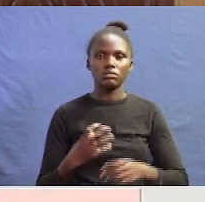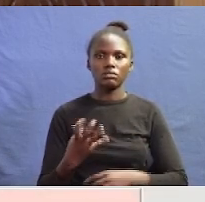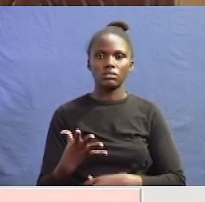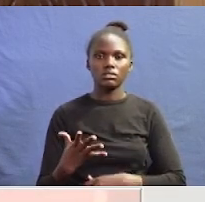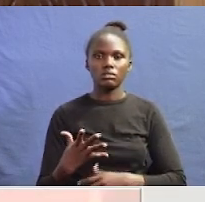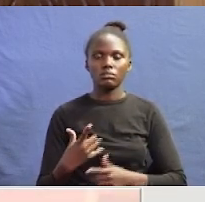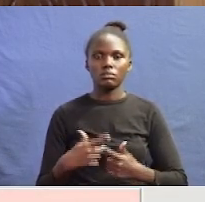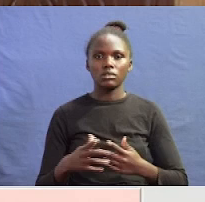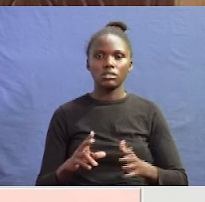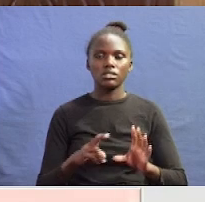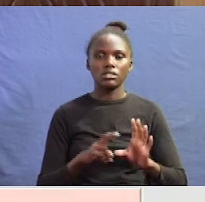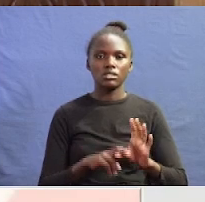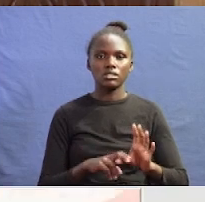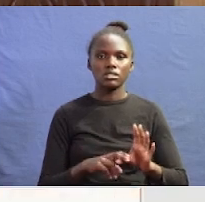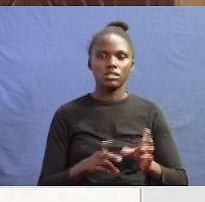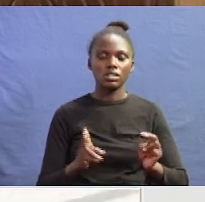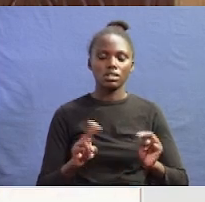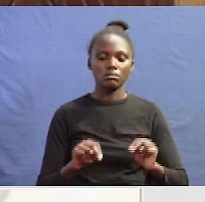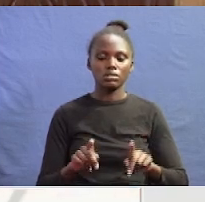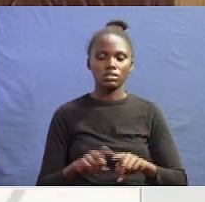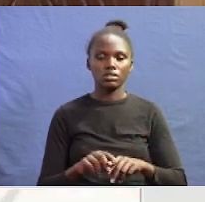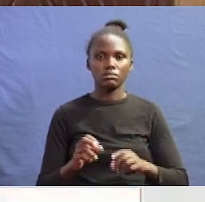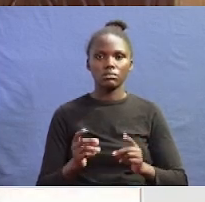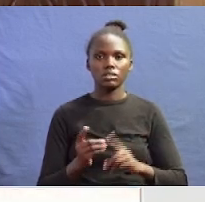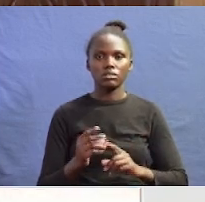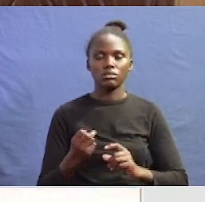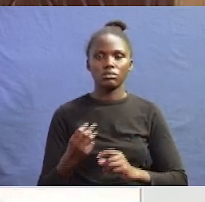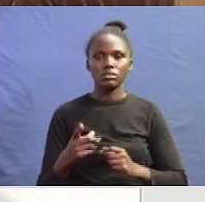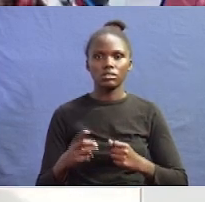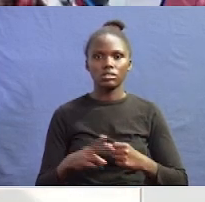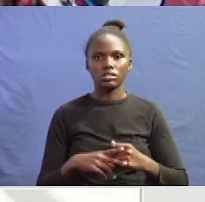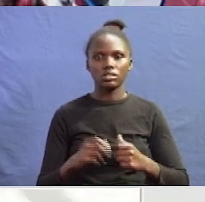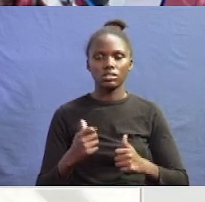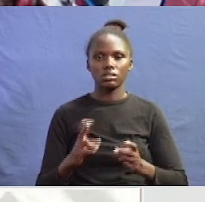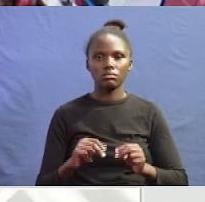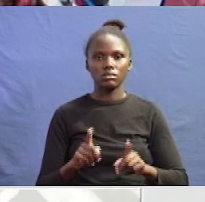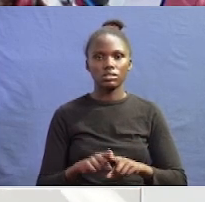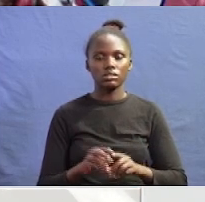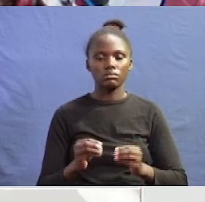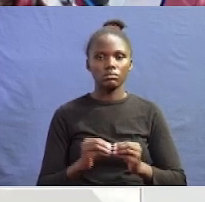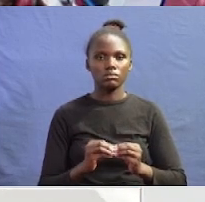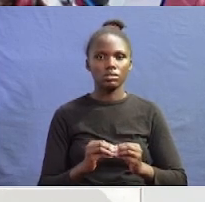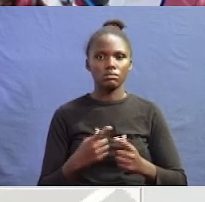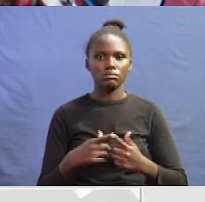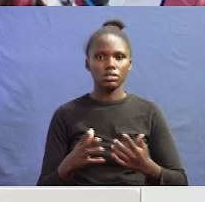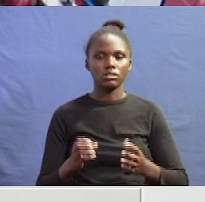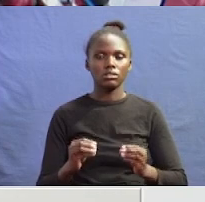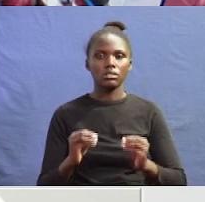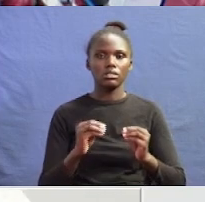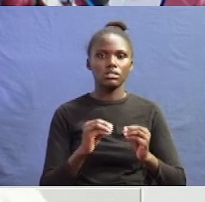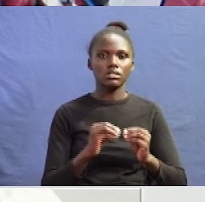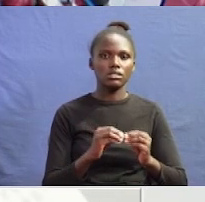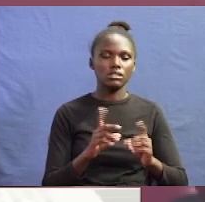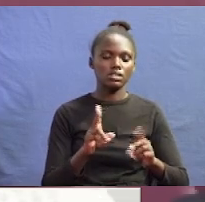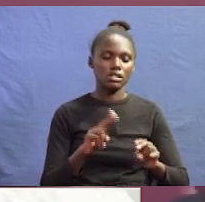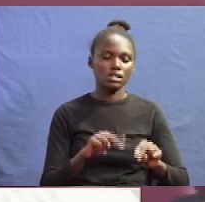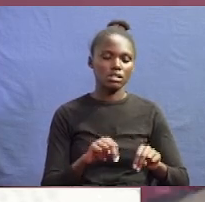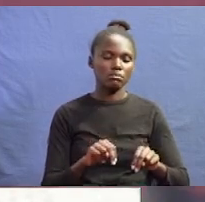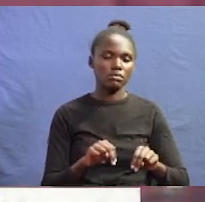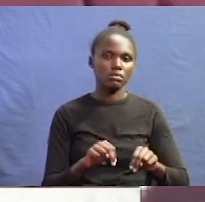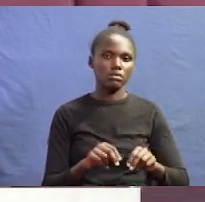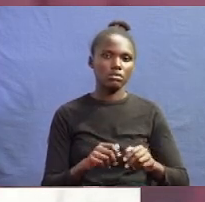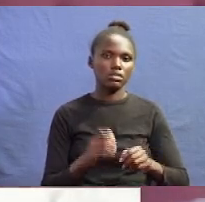are said to have taken place on 26th of June 2025. A query on whether the sitting of the Isiolo